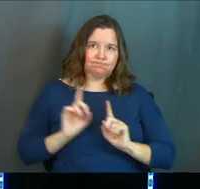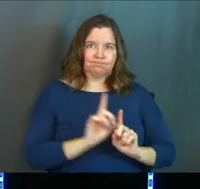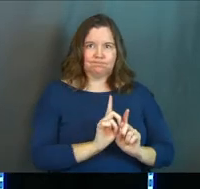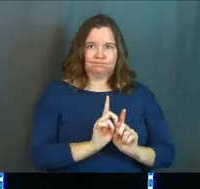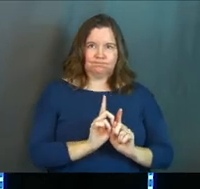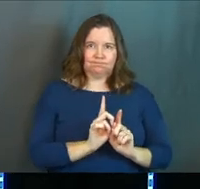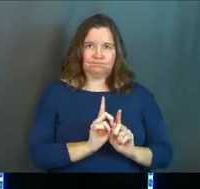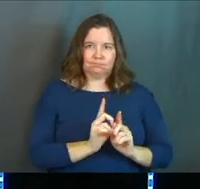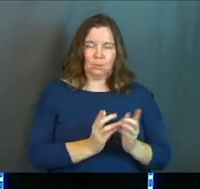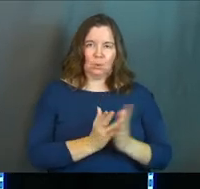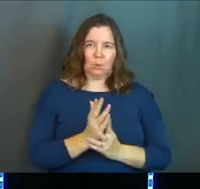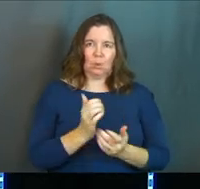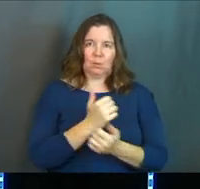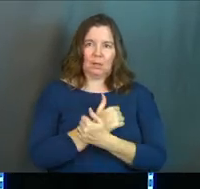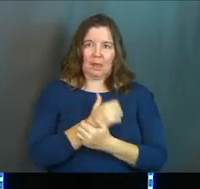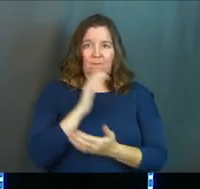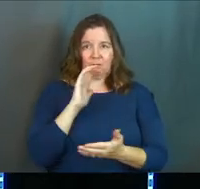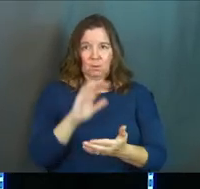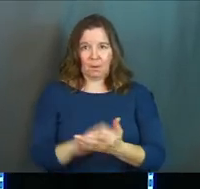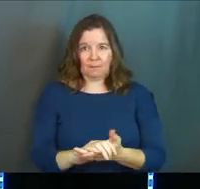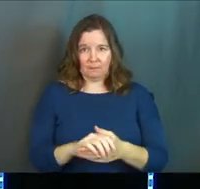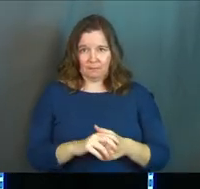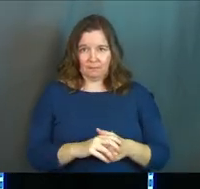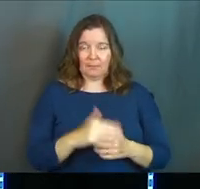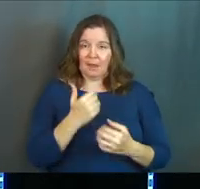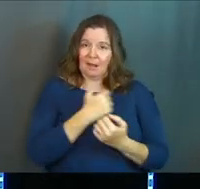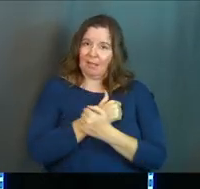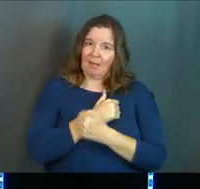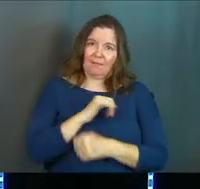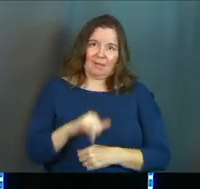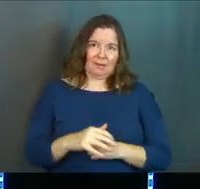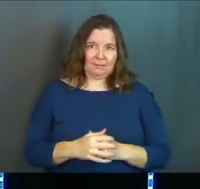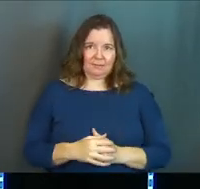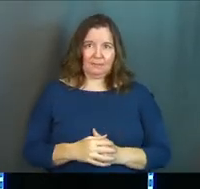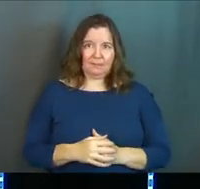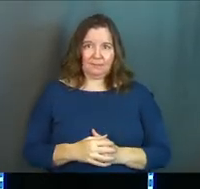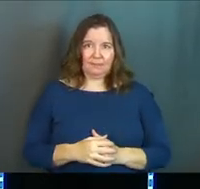presence through the love of his wife. I love that.